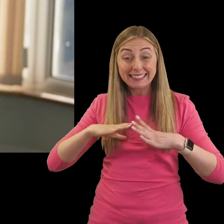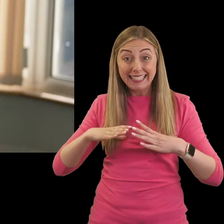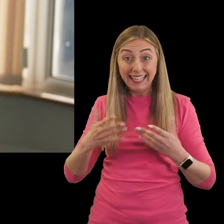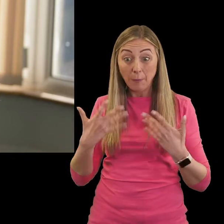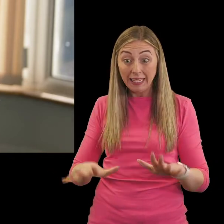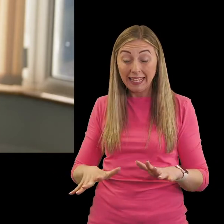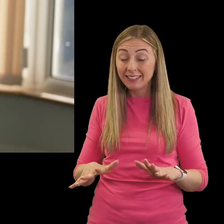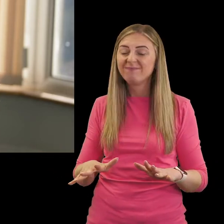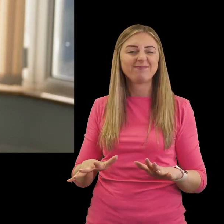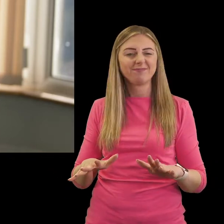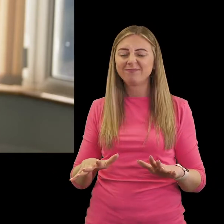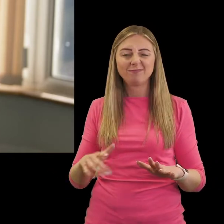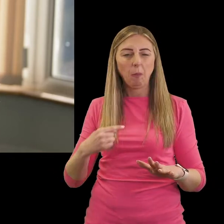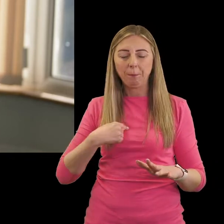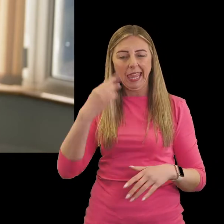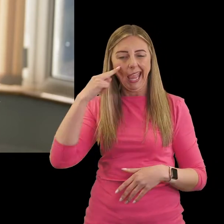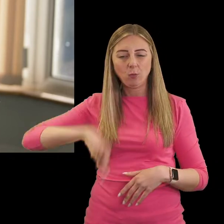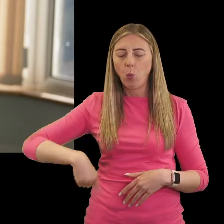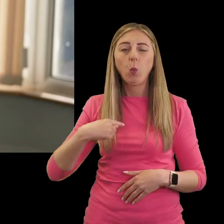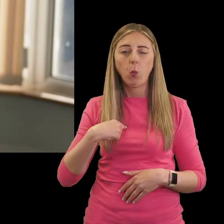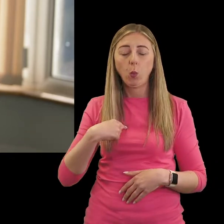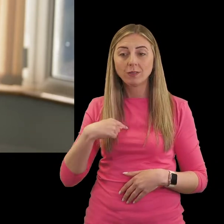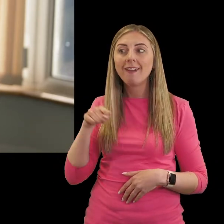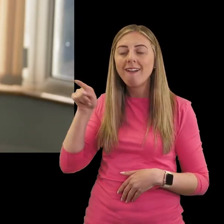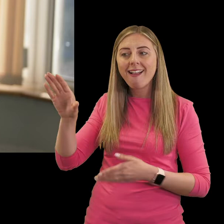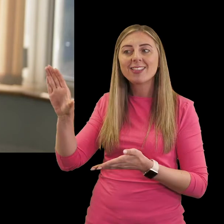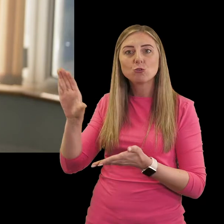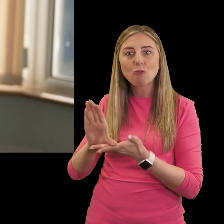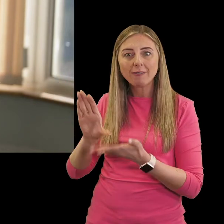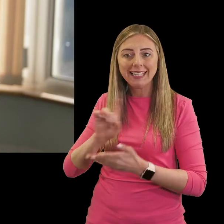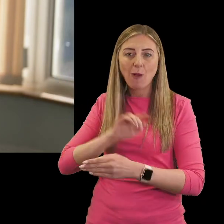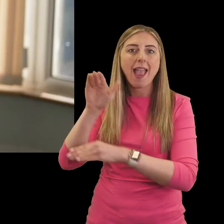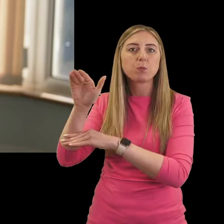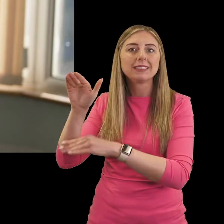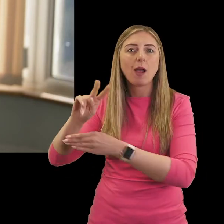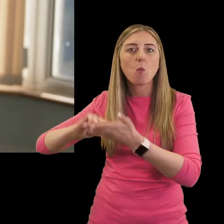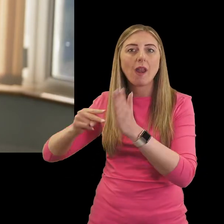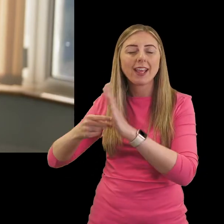suggested, but I wasn't listened to, whereas the charity, the outside people, the